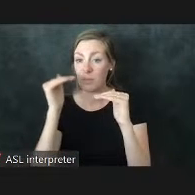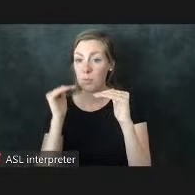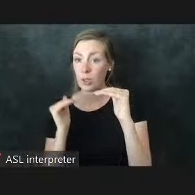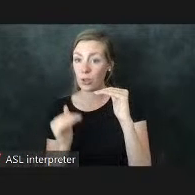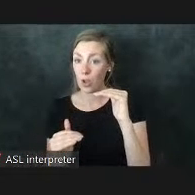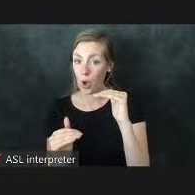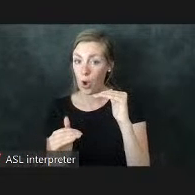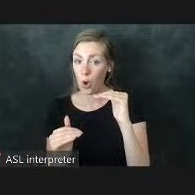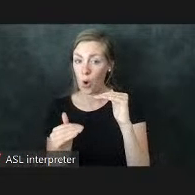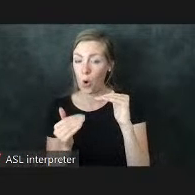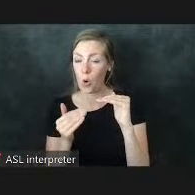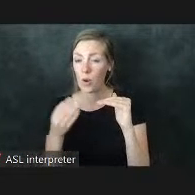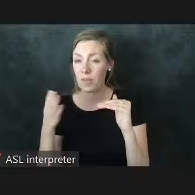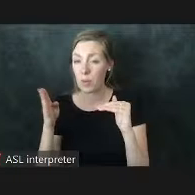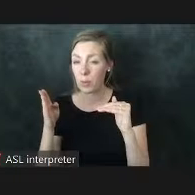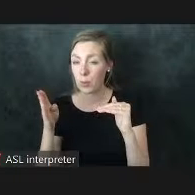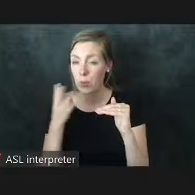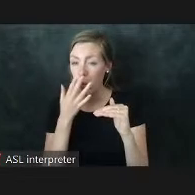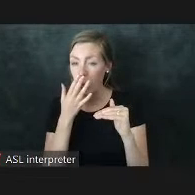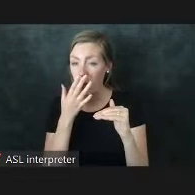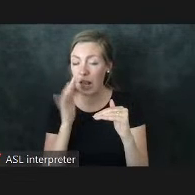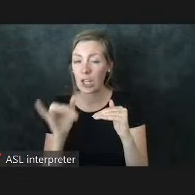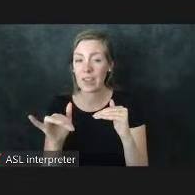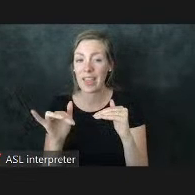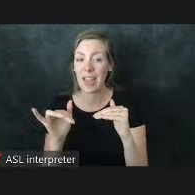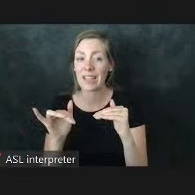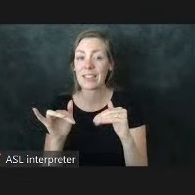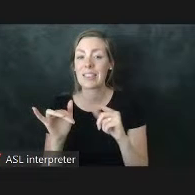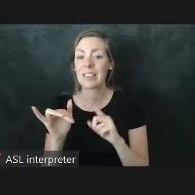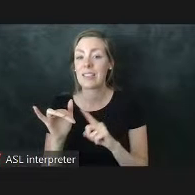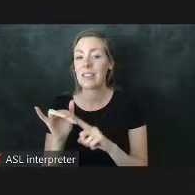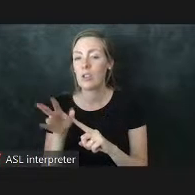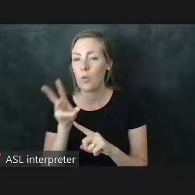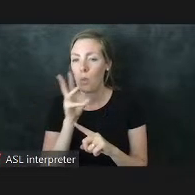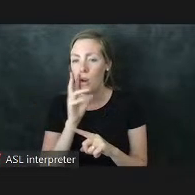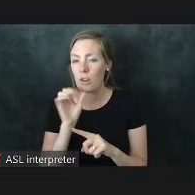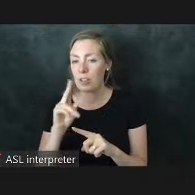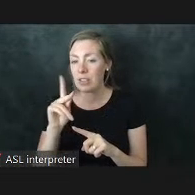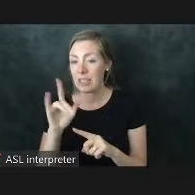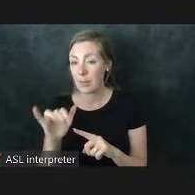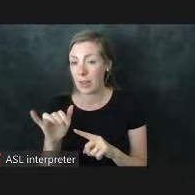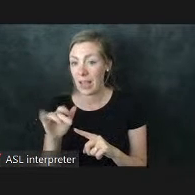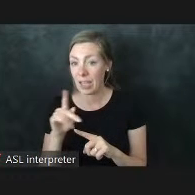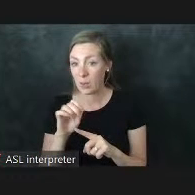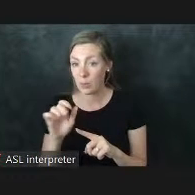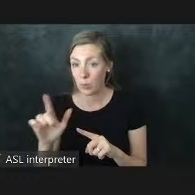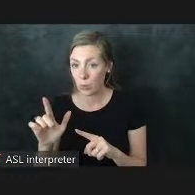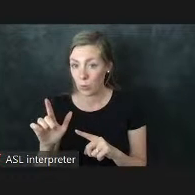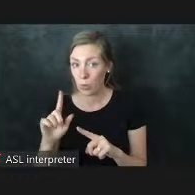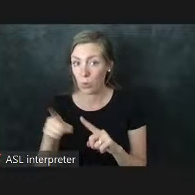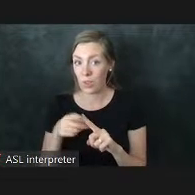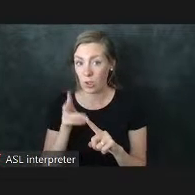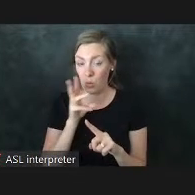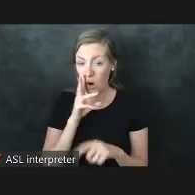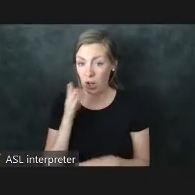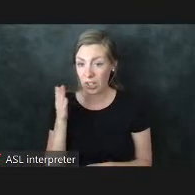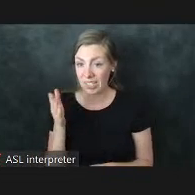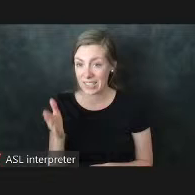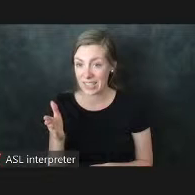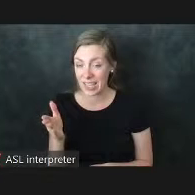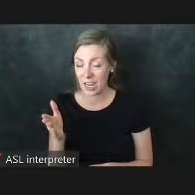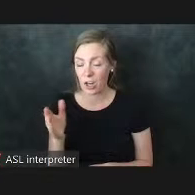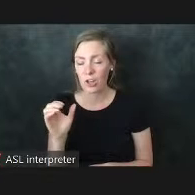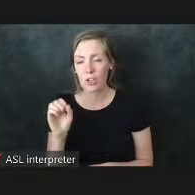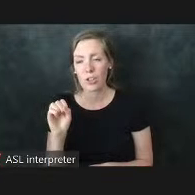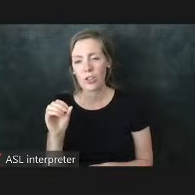blue shaded area, that's the water supply pool. And when the water level in the reservoir is there, Sonoma Water is in control